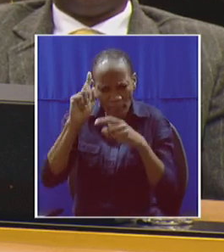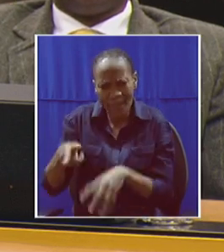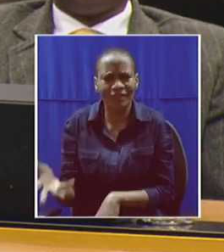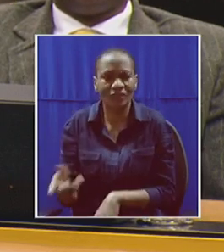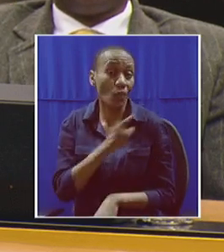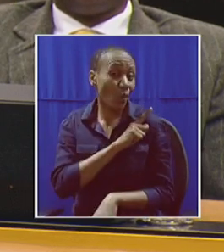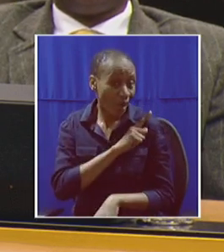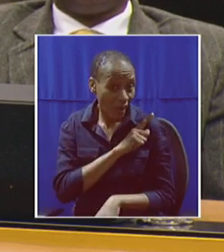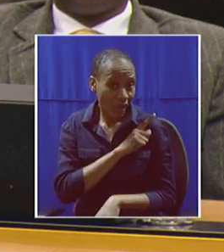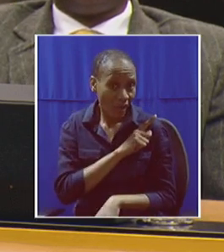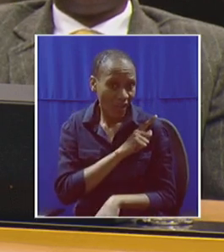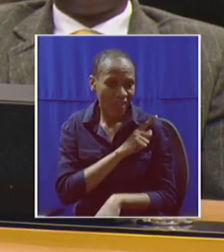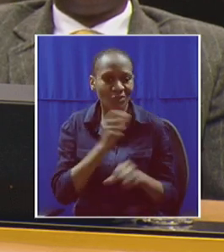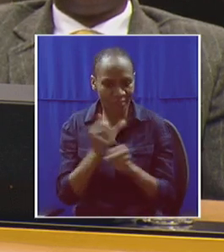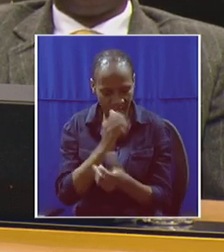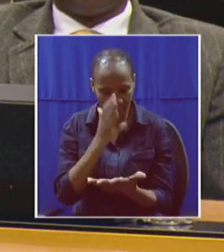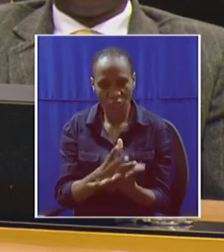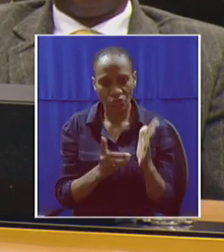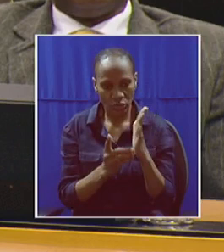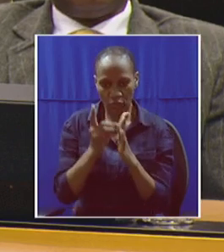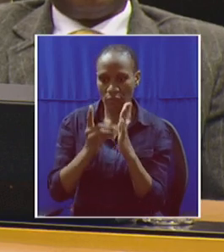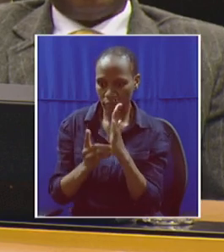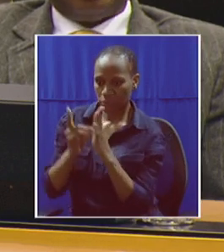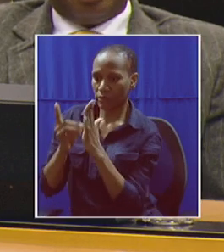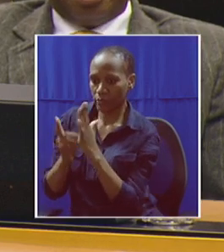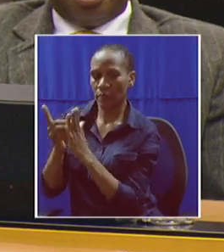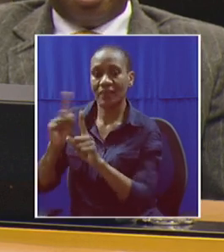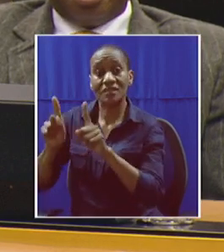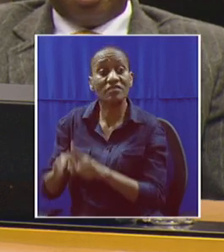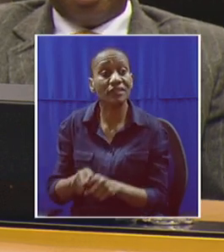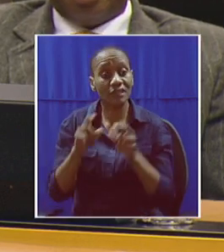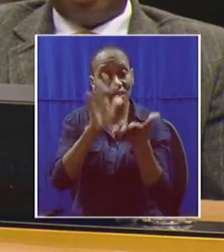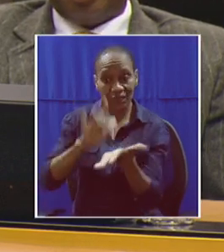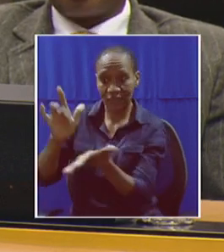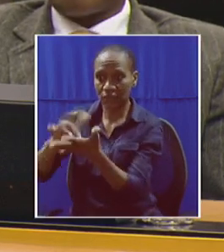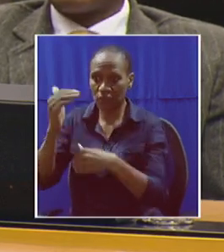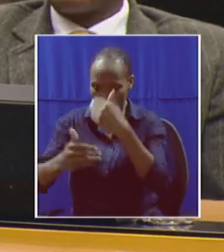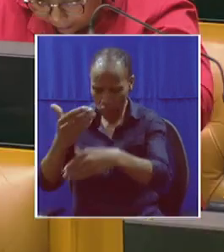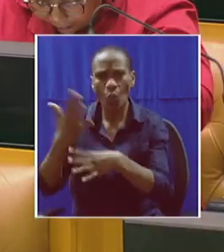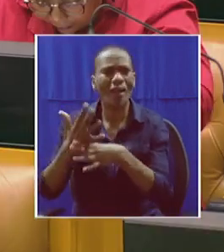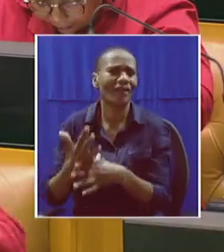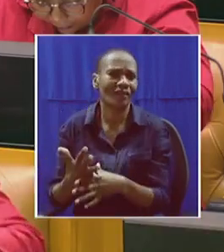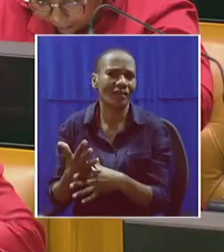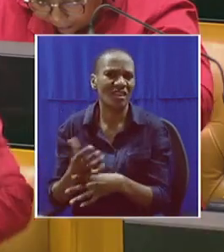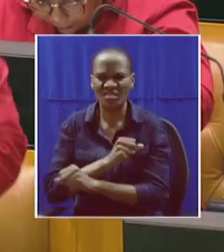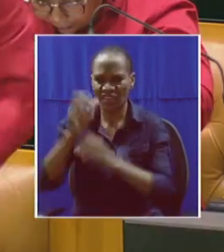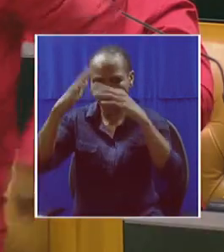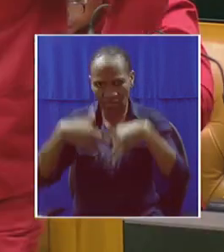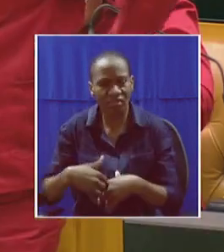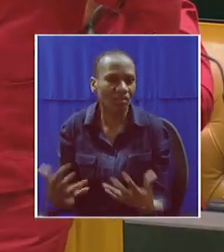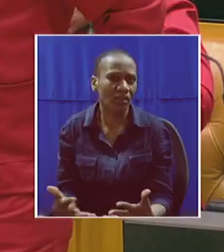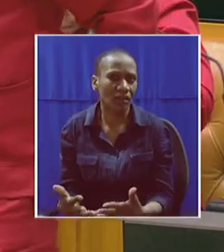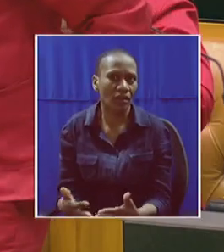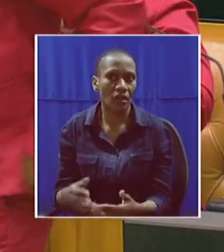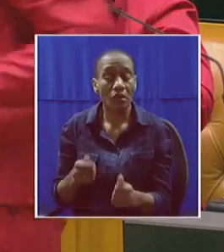address the development of that community not allow to collapse the next followup question is to